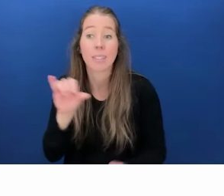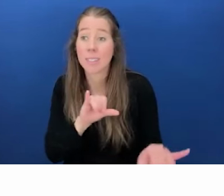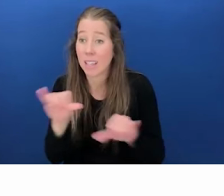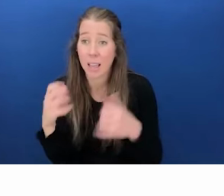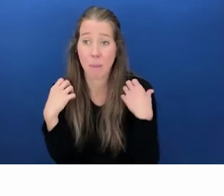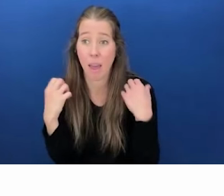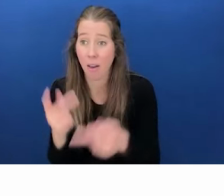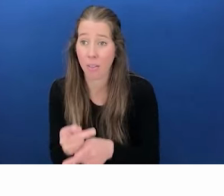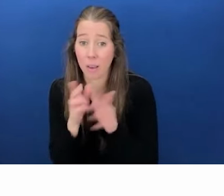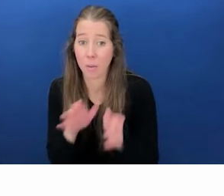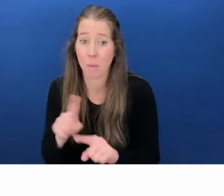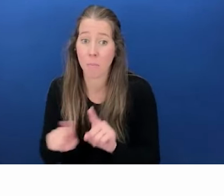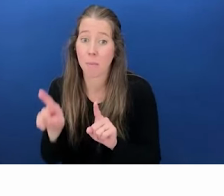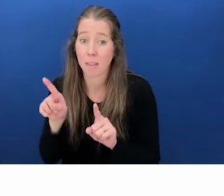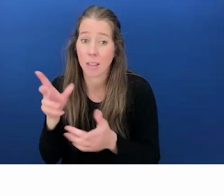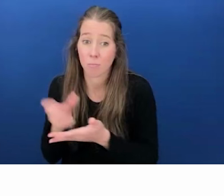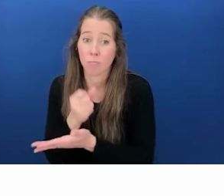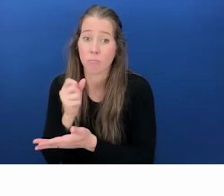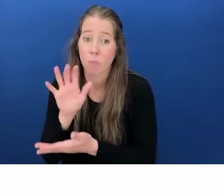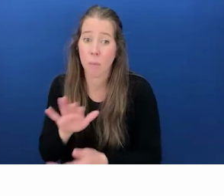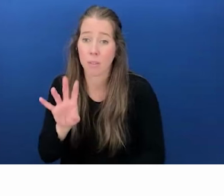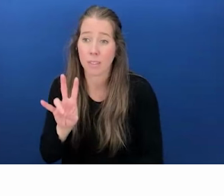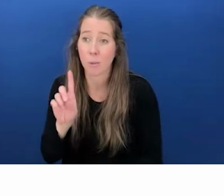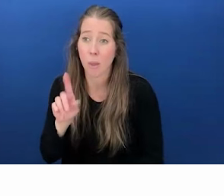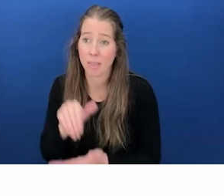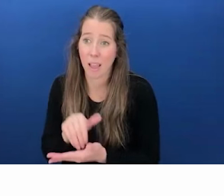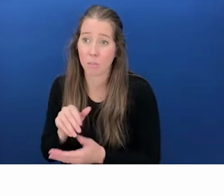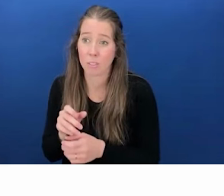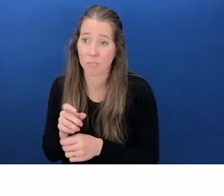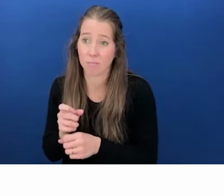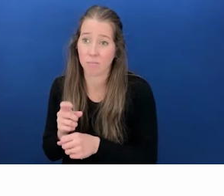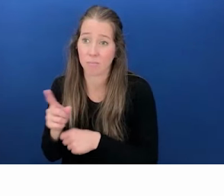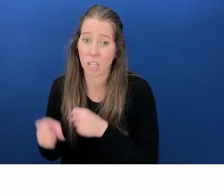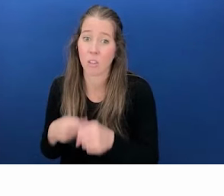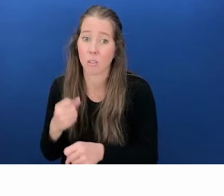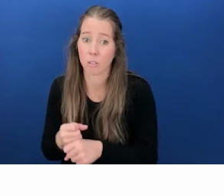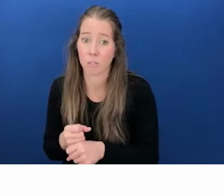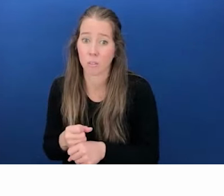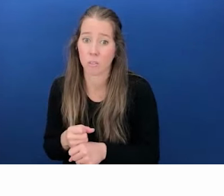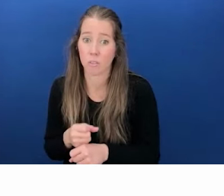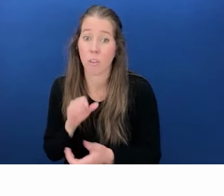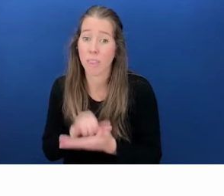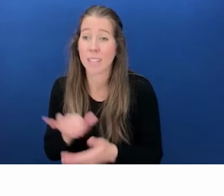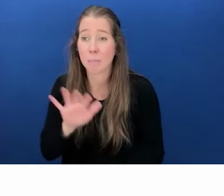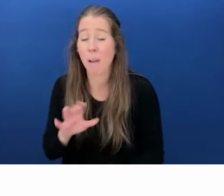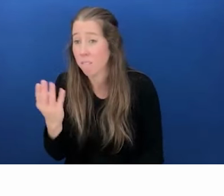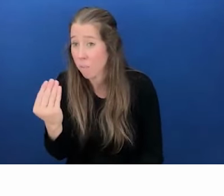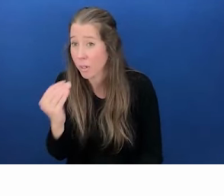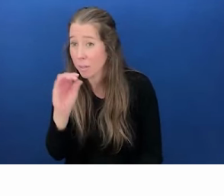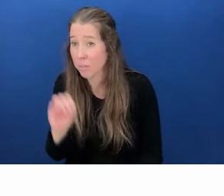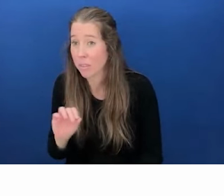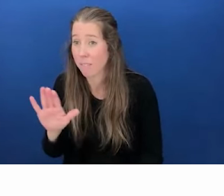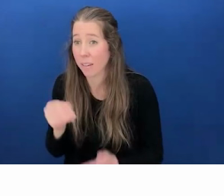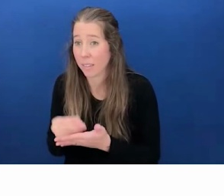plans, but they make about 71K average a year. And so that's the equivalent of 14% of their